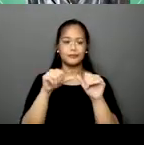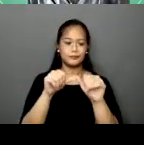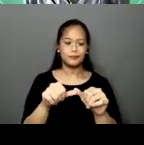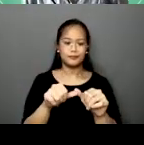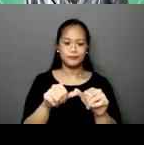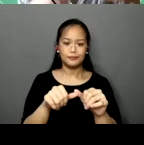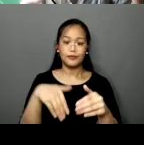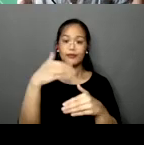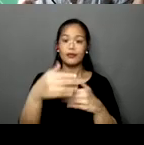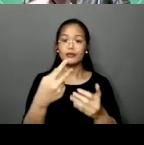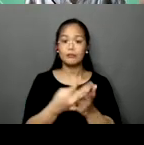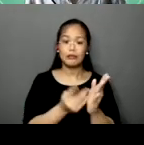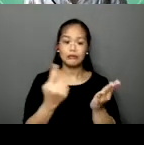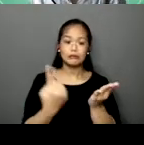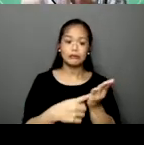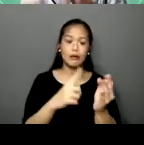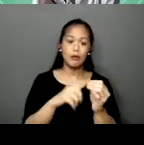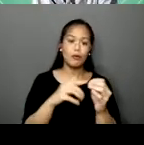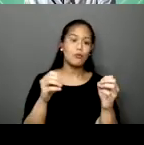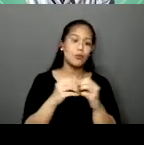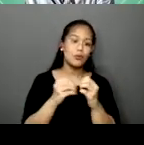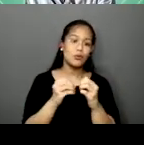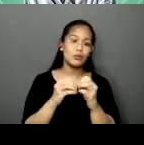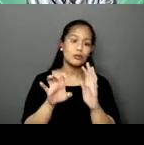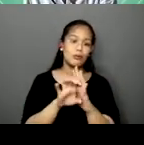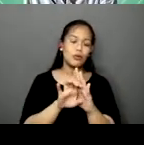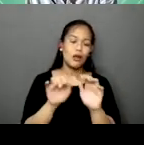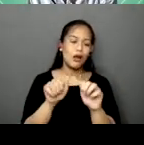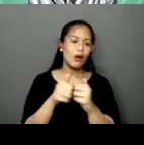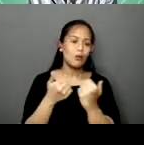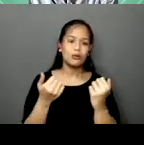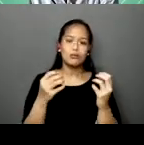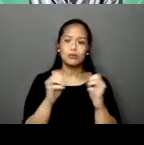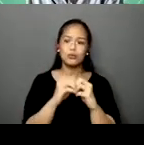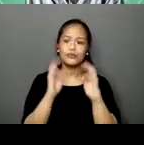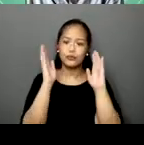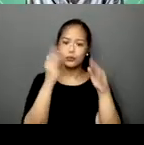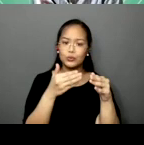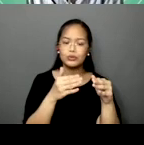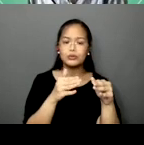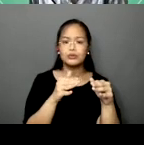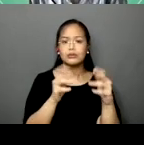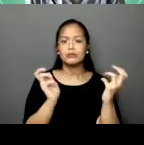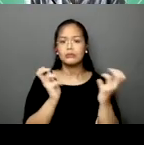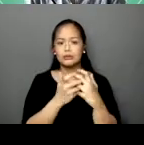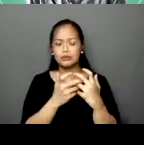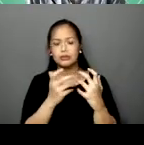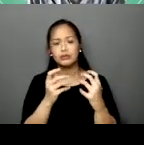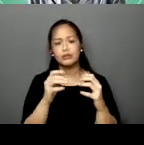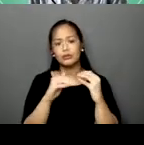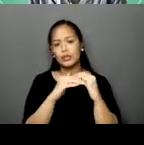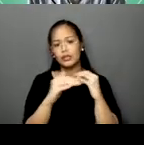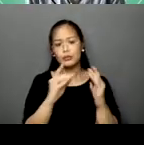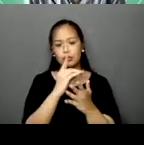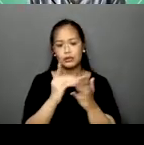talking primarily about more examples of how specifically sustainable design kicks in and some applications that we can use